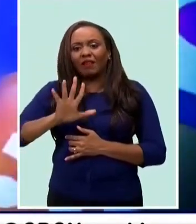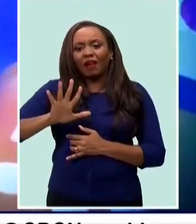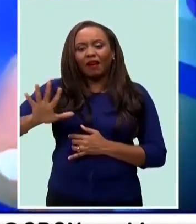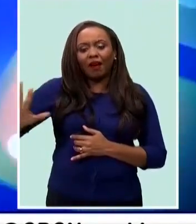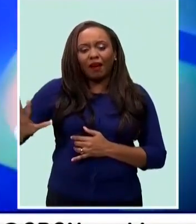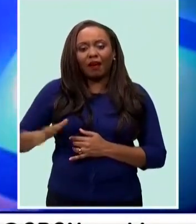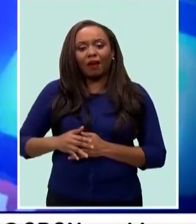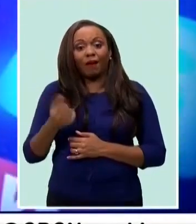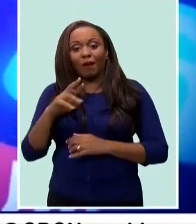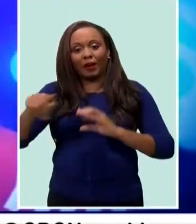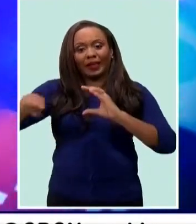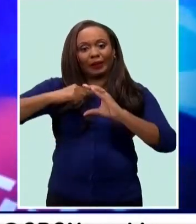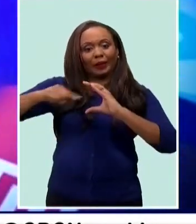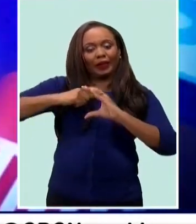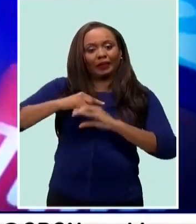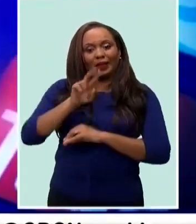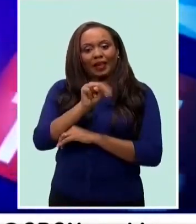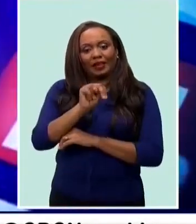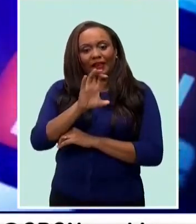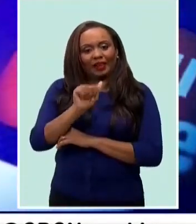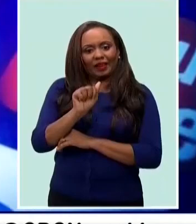233-7555. There's also email,